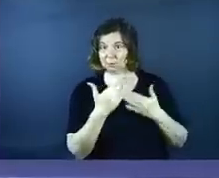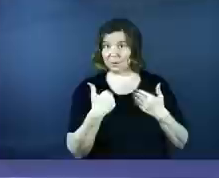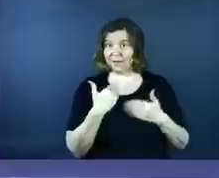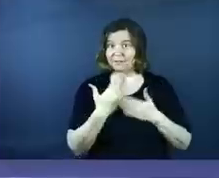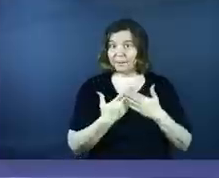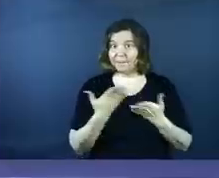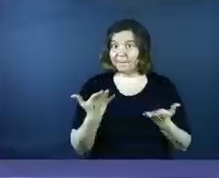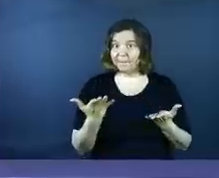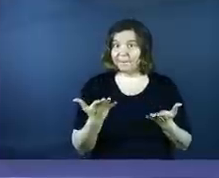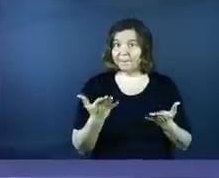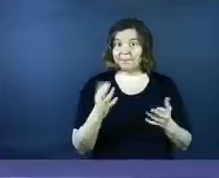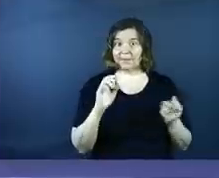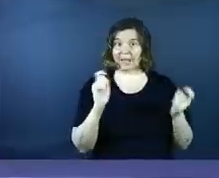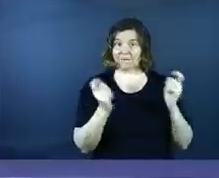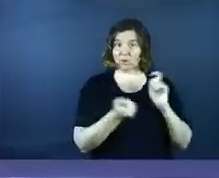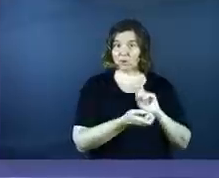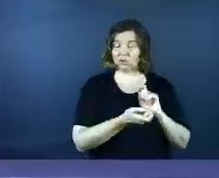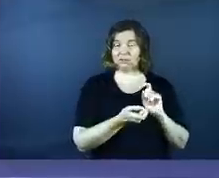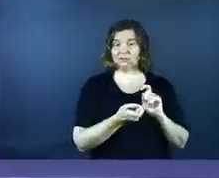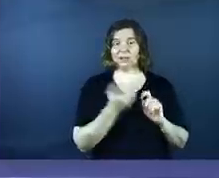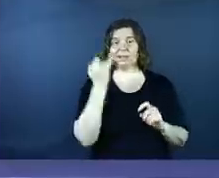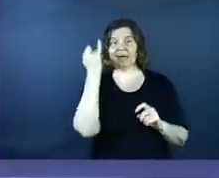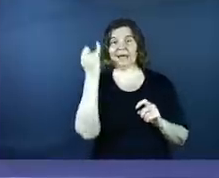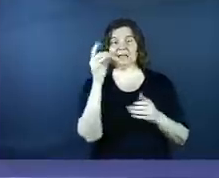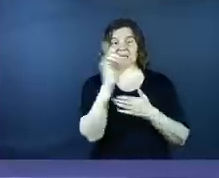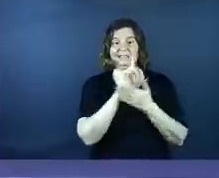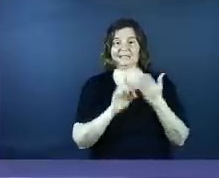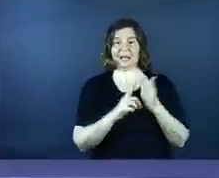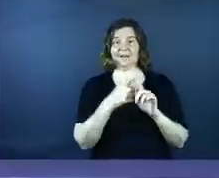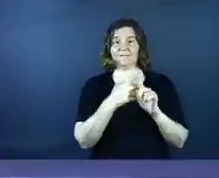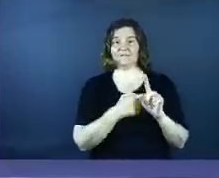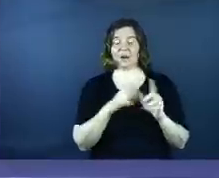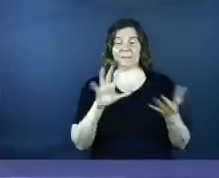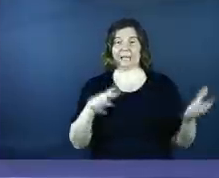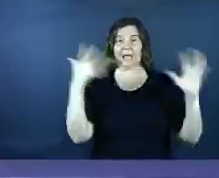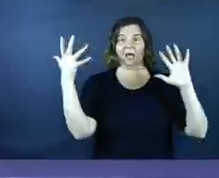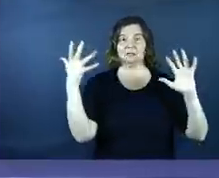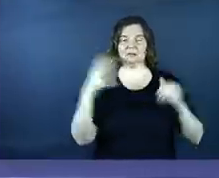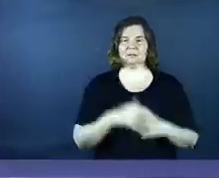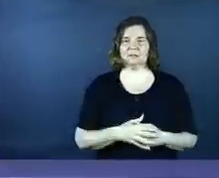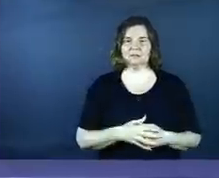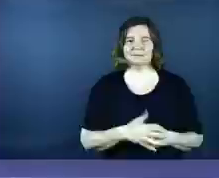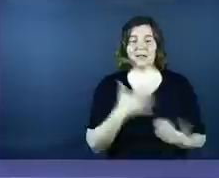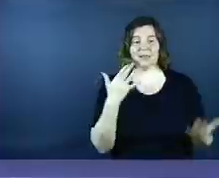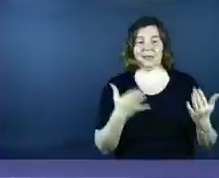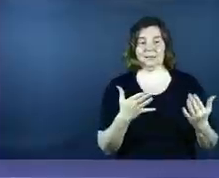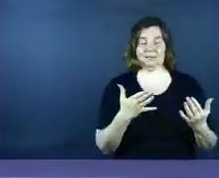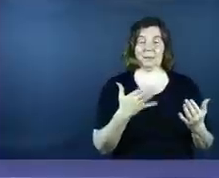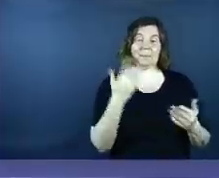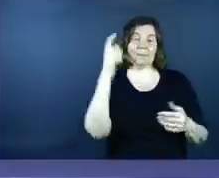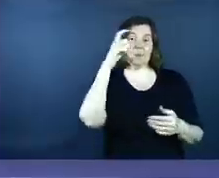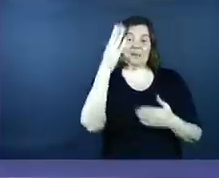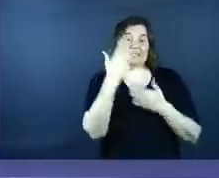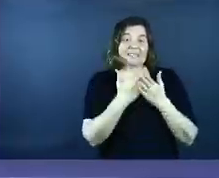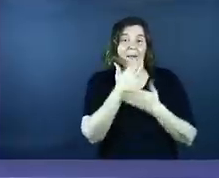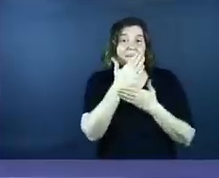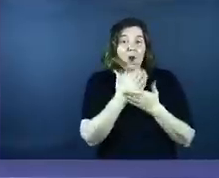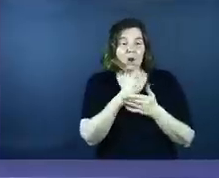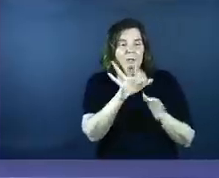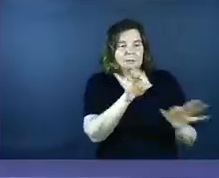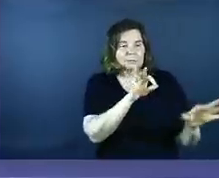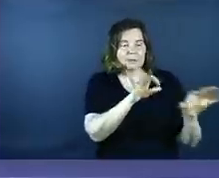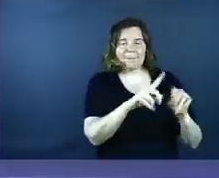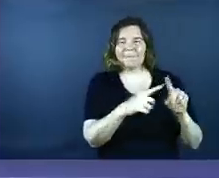yeah. Evolution, the idea of design from chaos. There may be wisdom in certain parts of that,